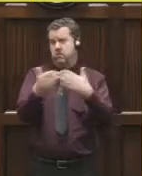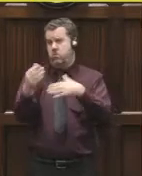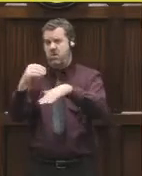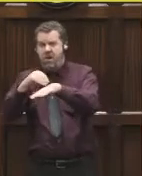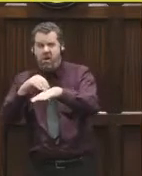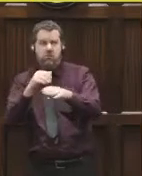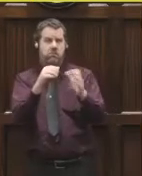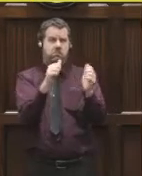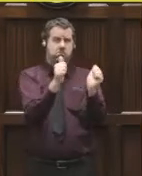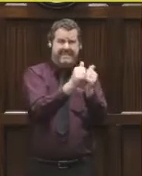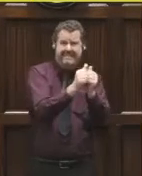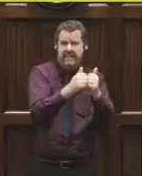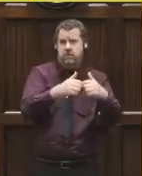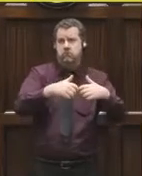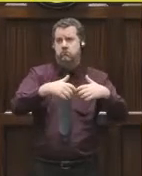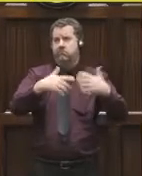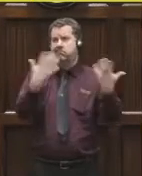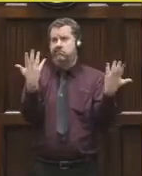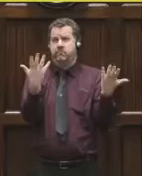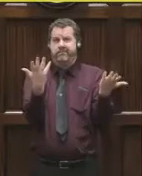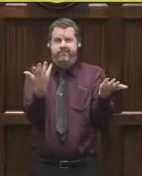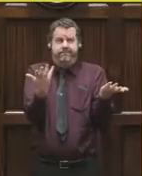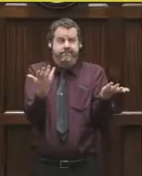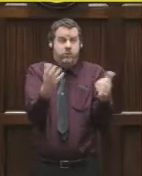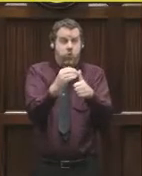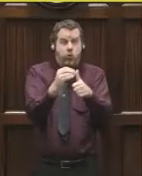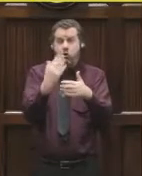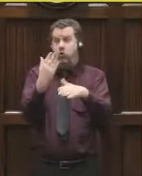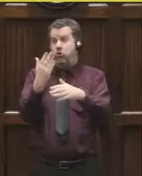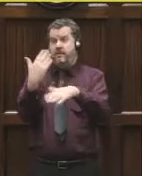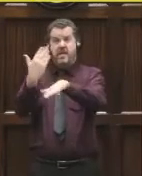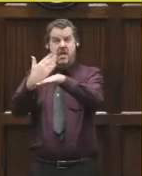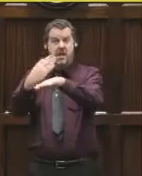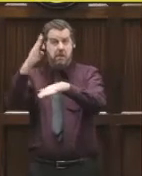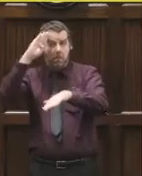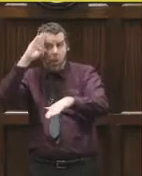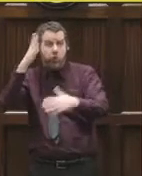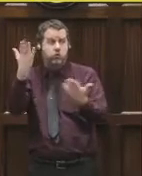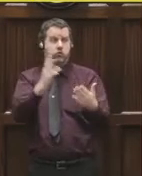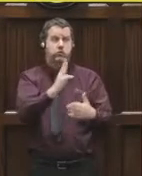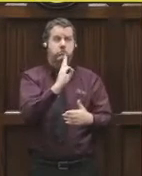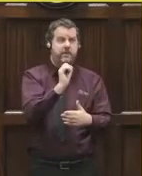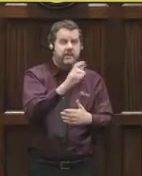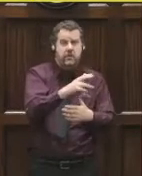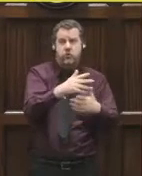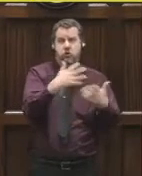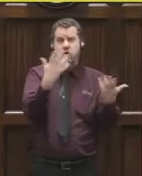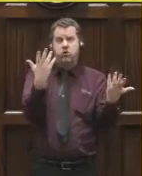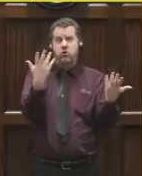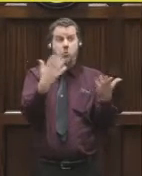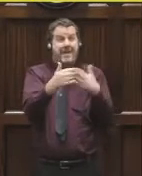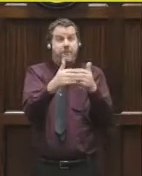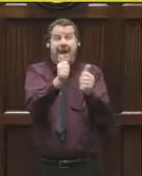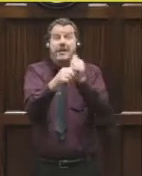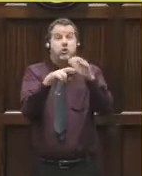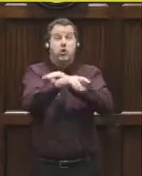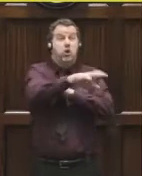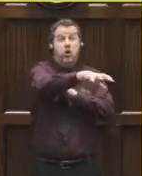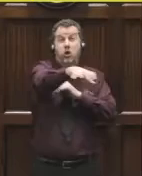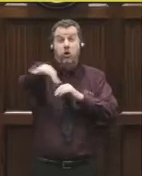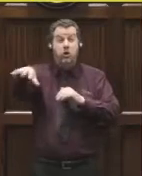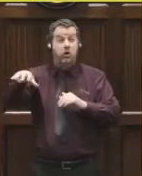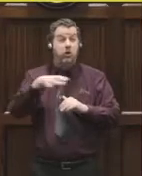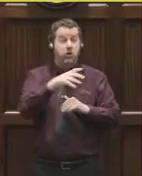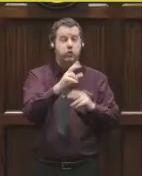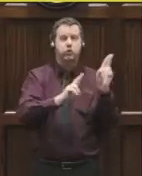with other employers or private sector actors, that